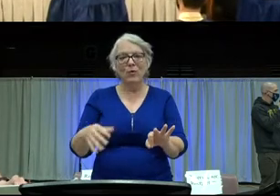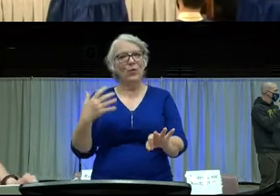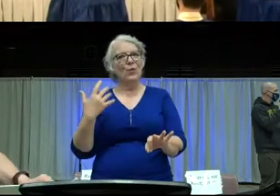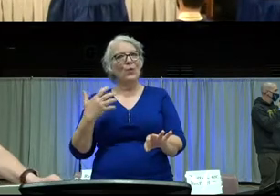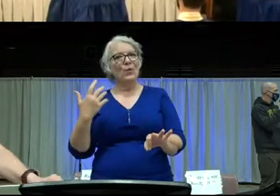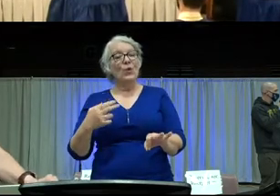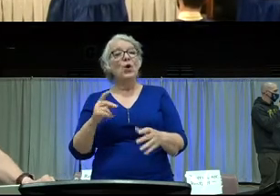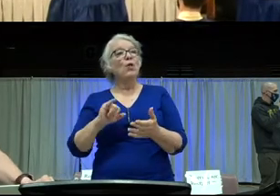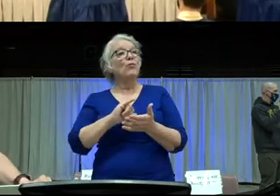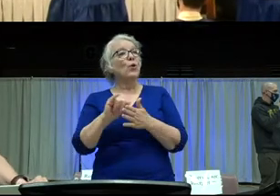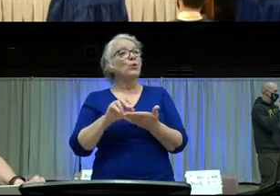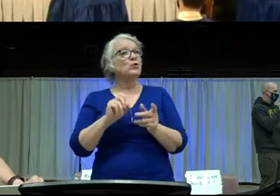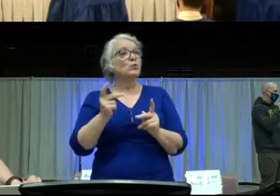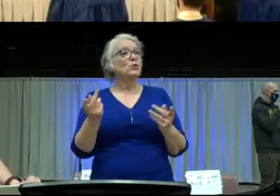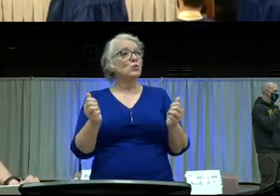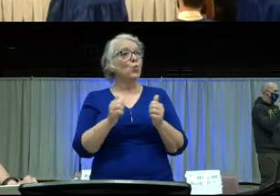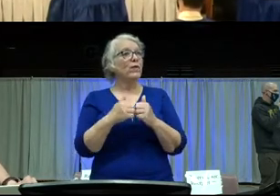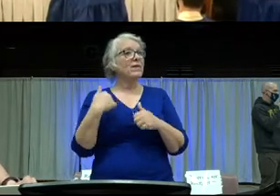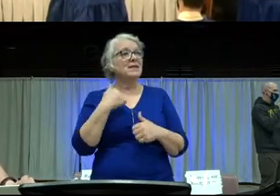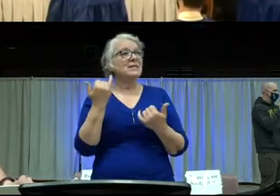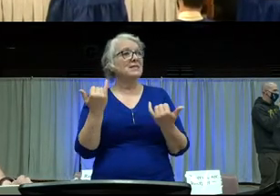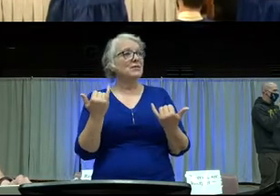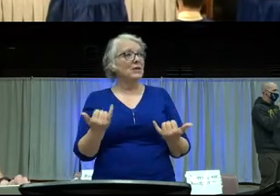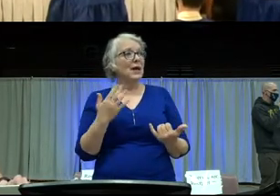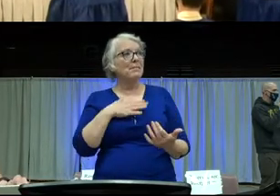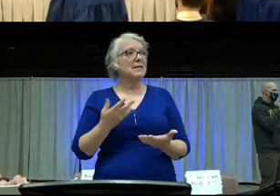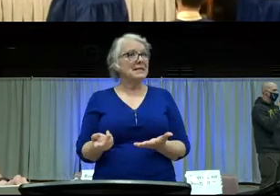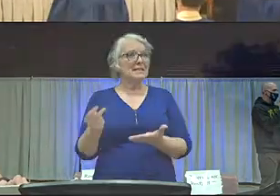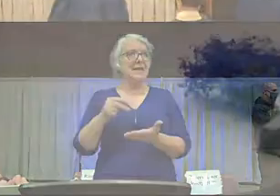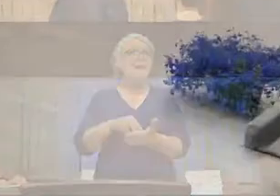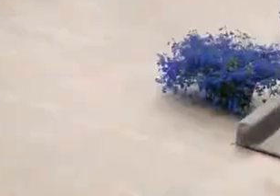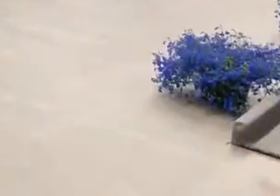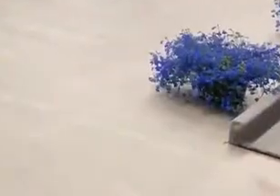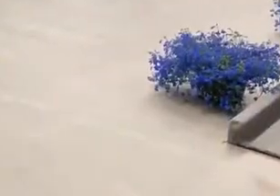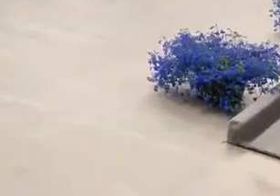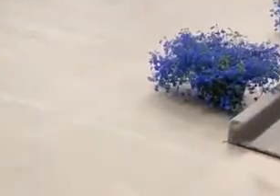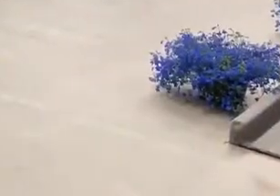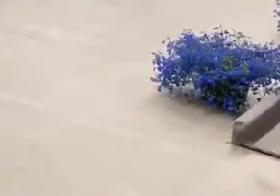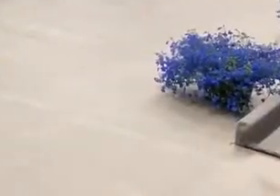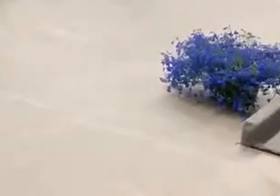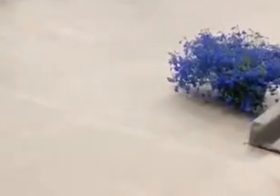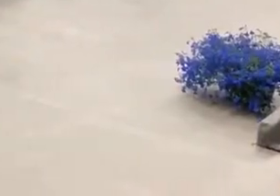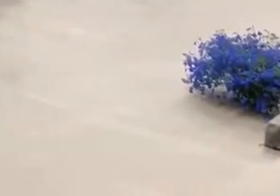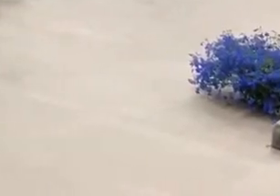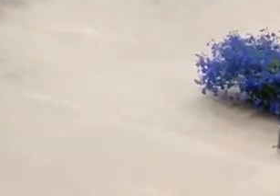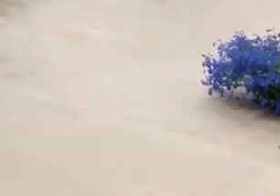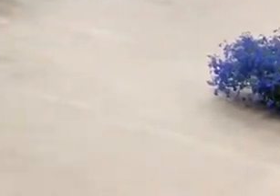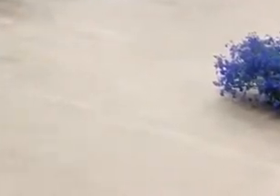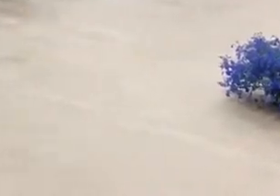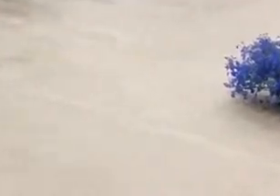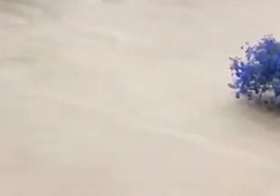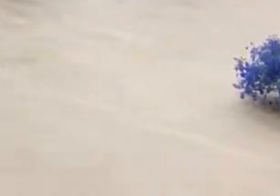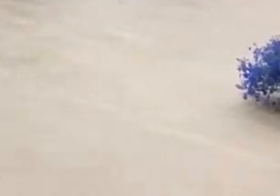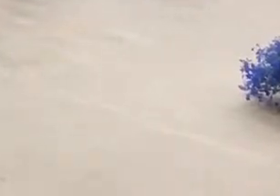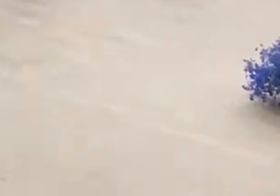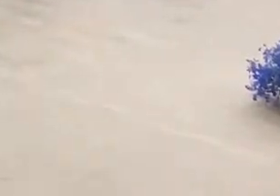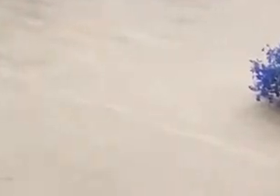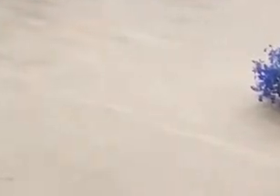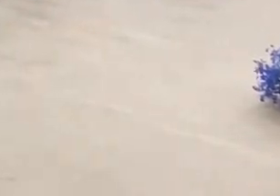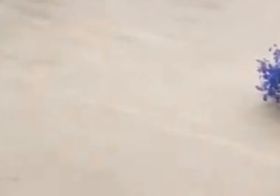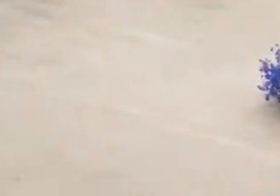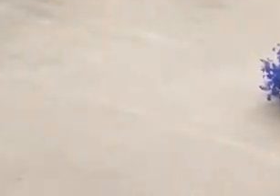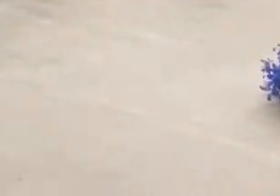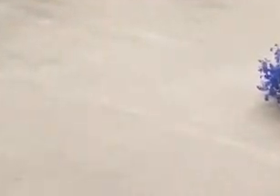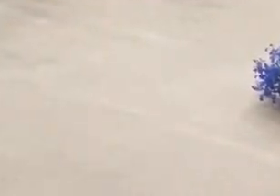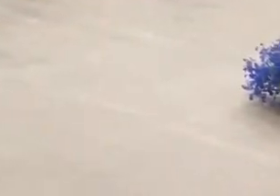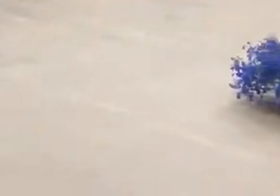dual credit students who are with us today please stand and be recognized? And the rest of you can be seated. Sorry about that, I forgot to tell